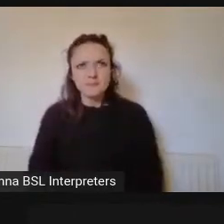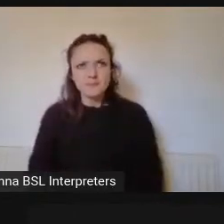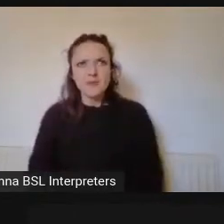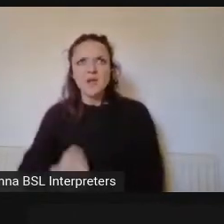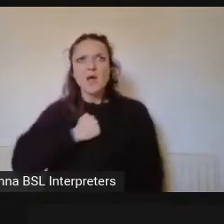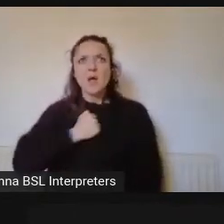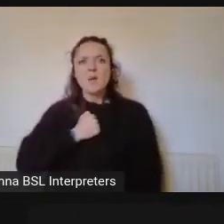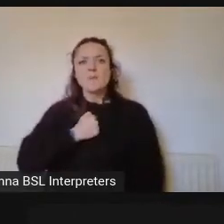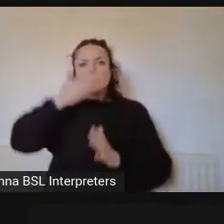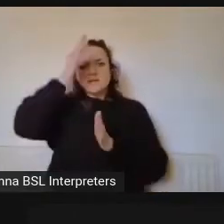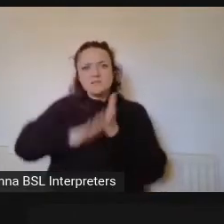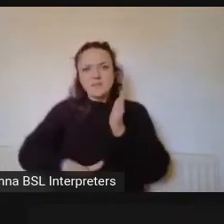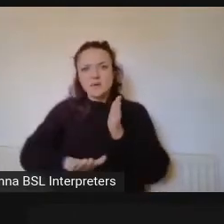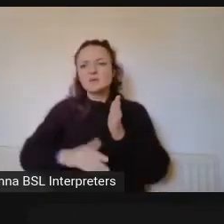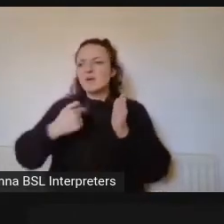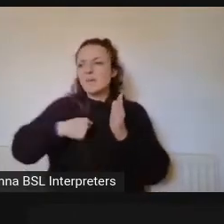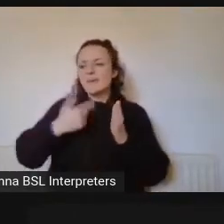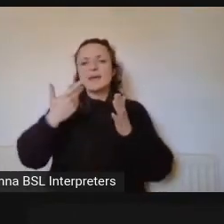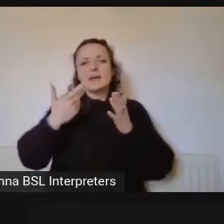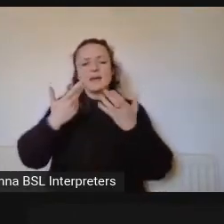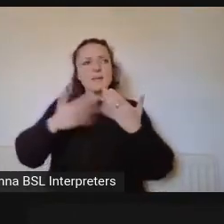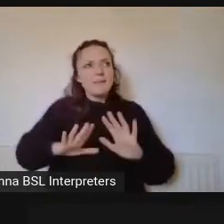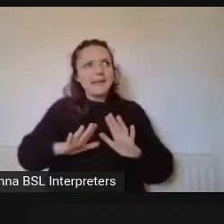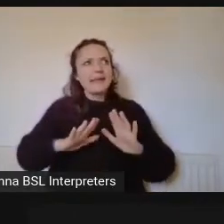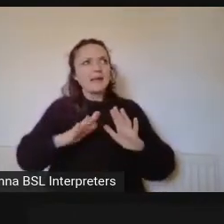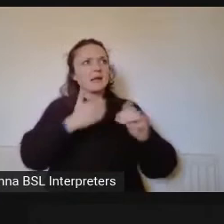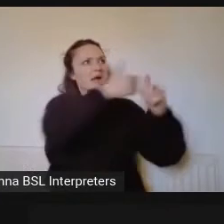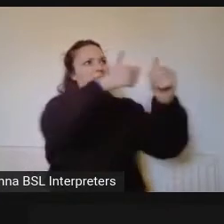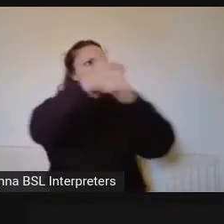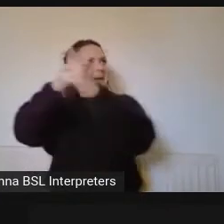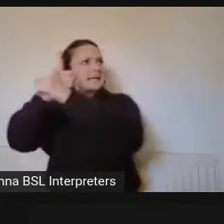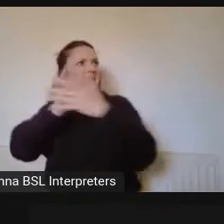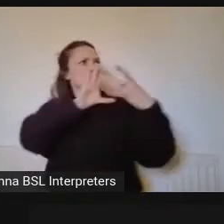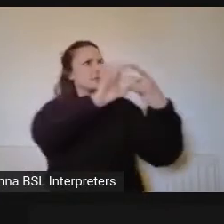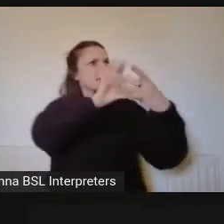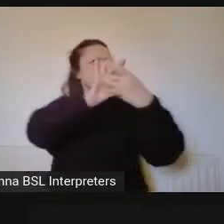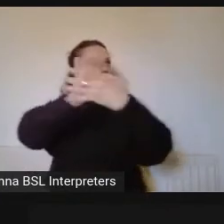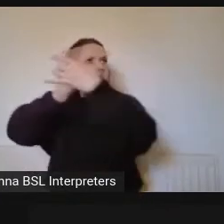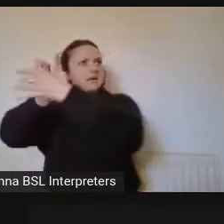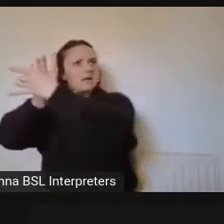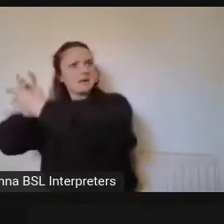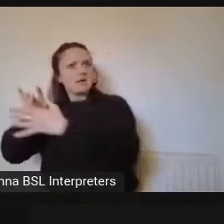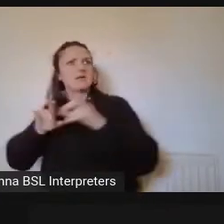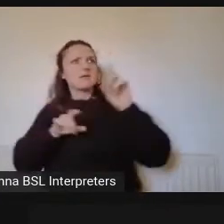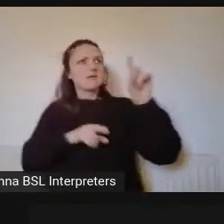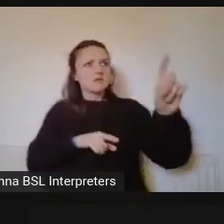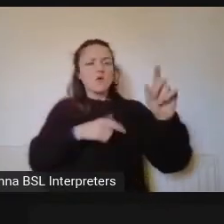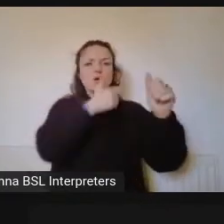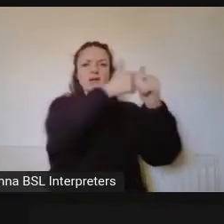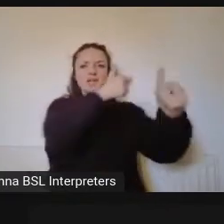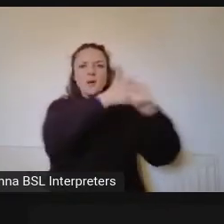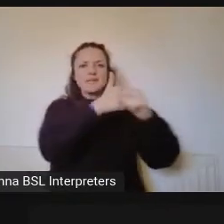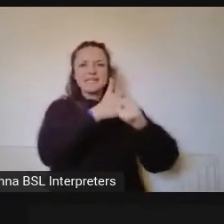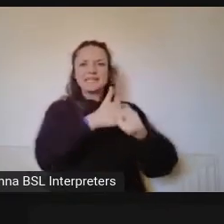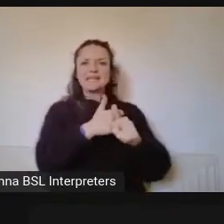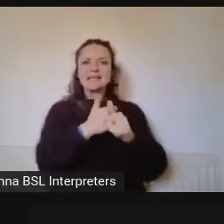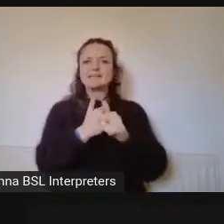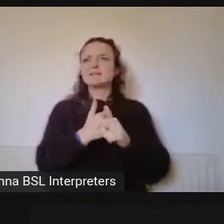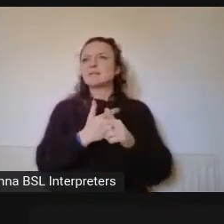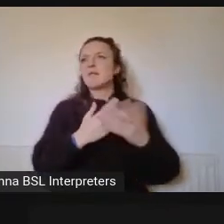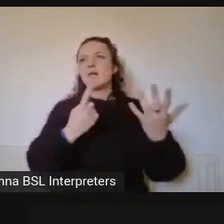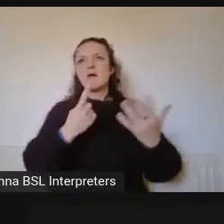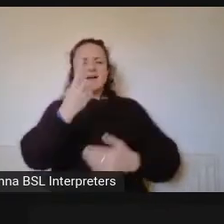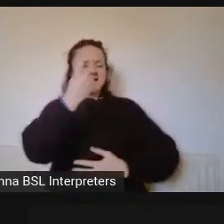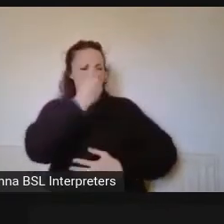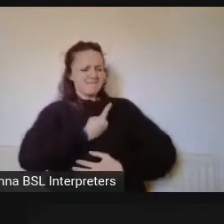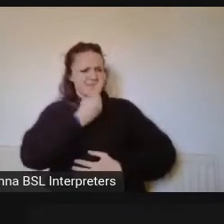been working with a load of companies for many years now, corporate legal entities behave like sociopaths. It's not that they're